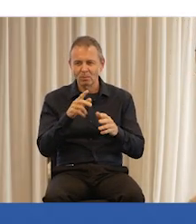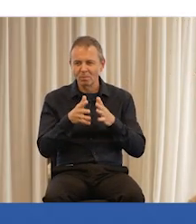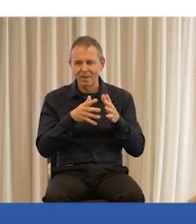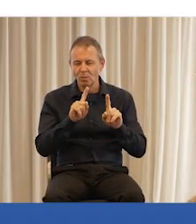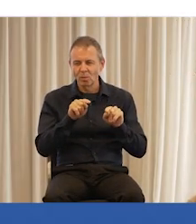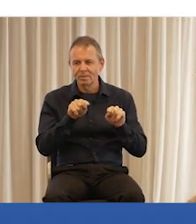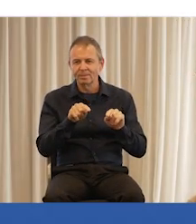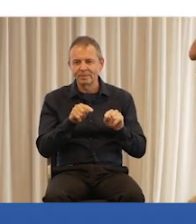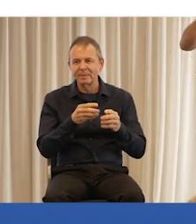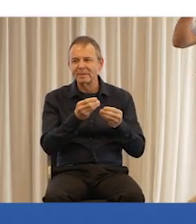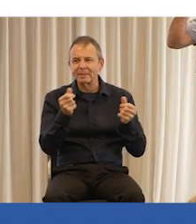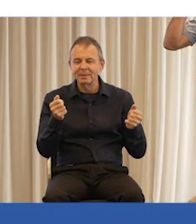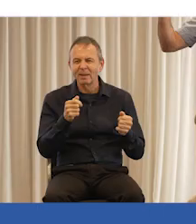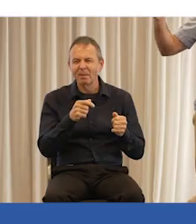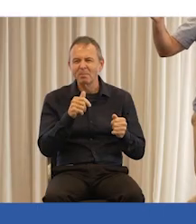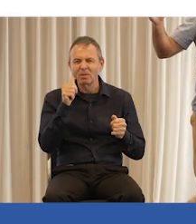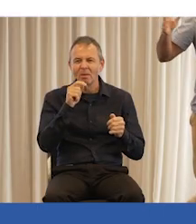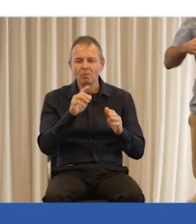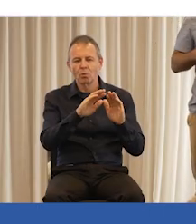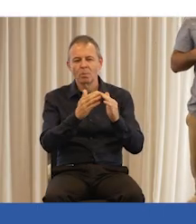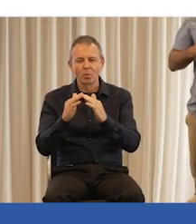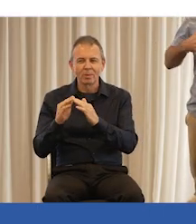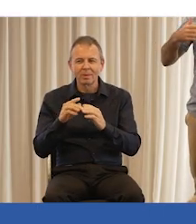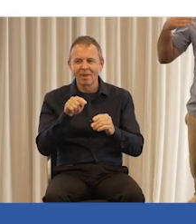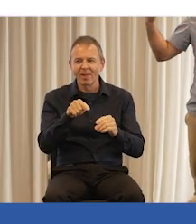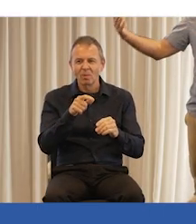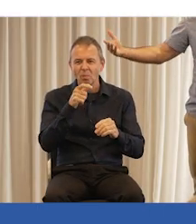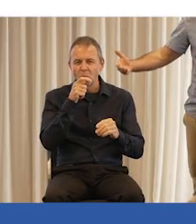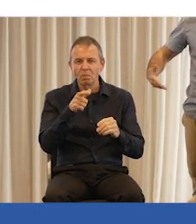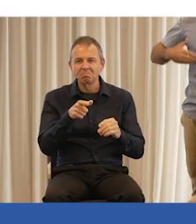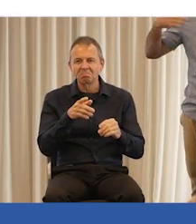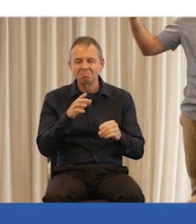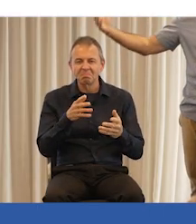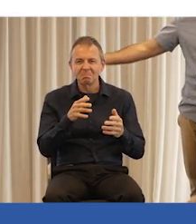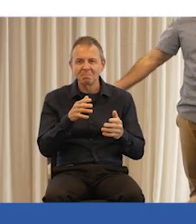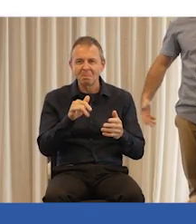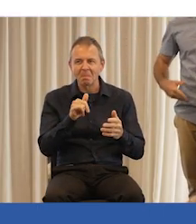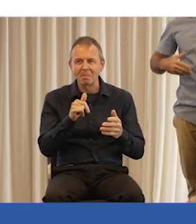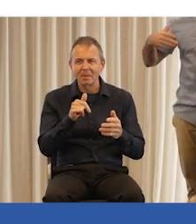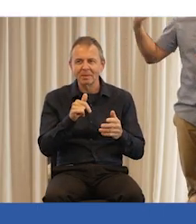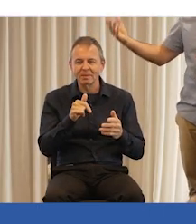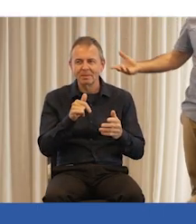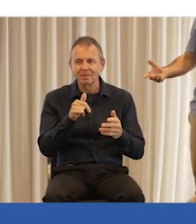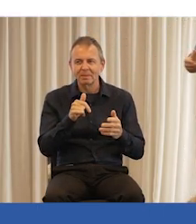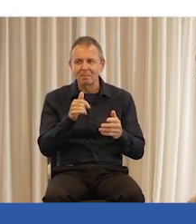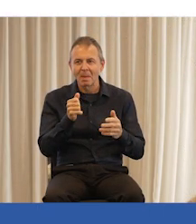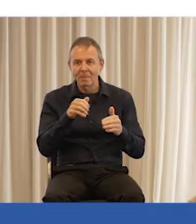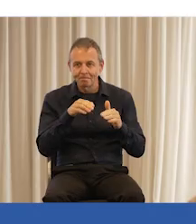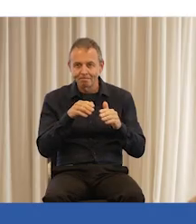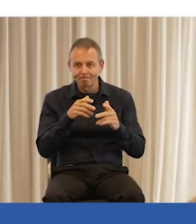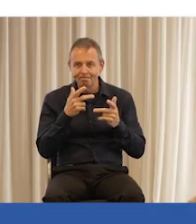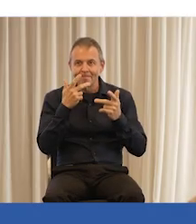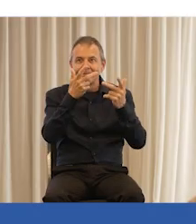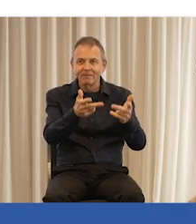have experienced when someone says community, and you might have heard this many times about going out into community,